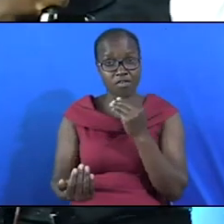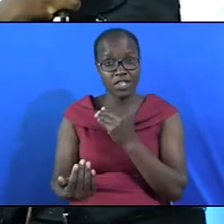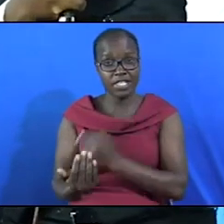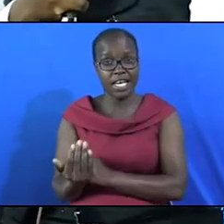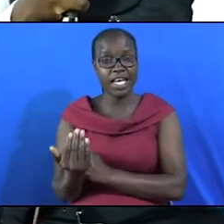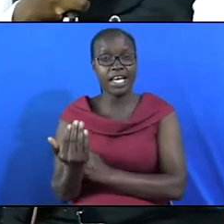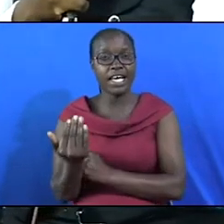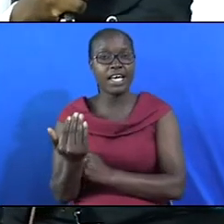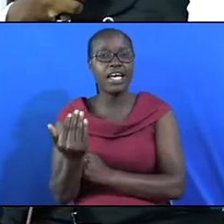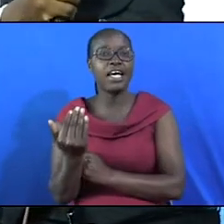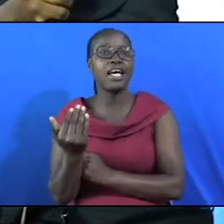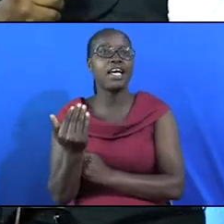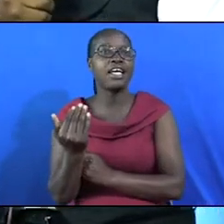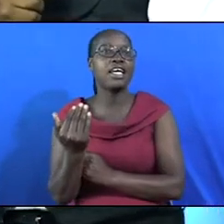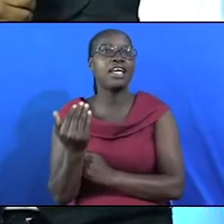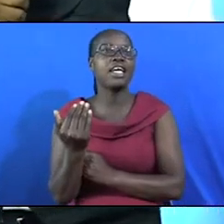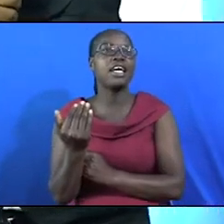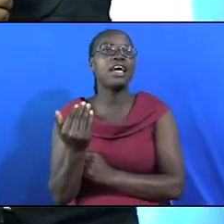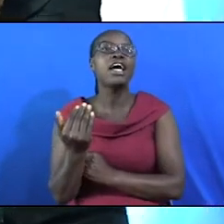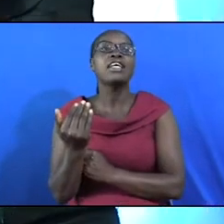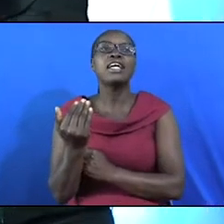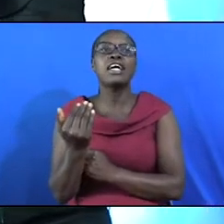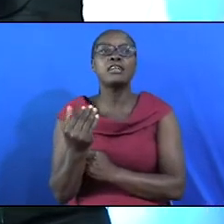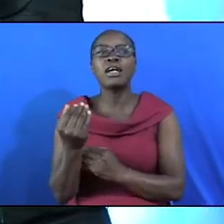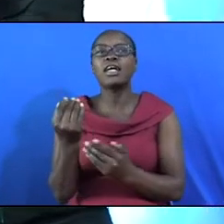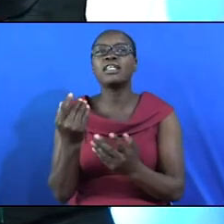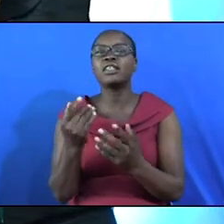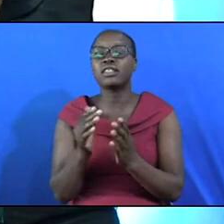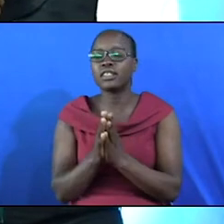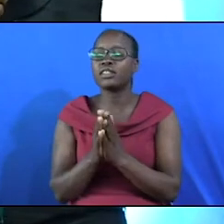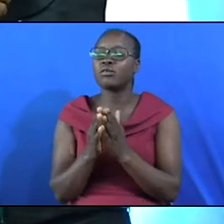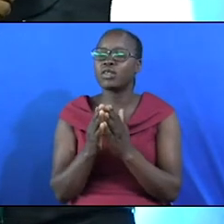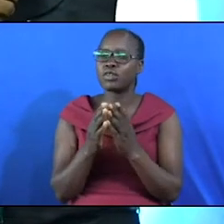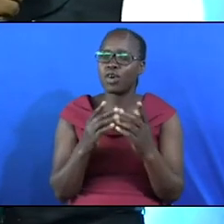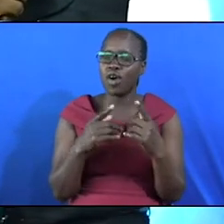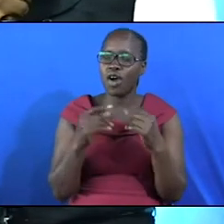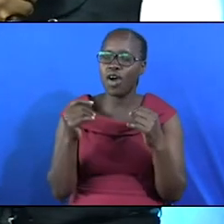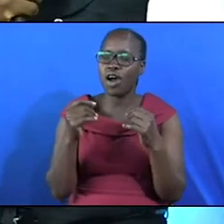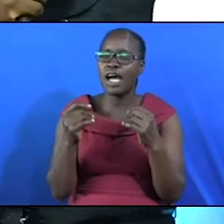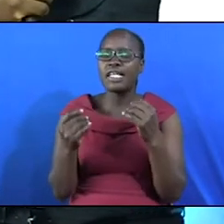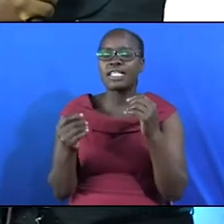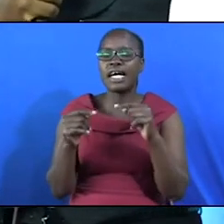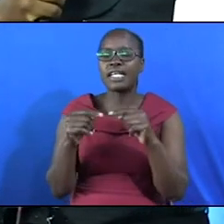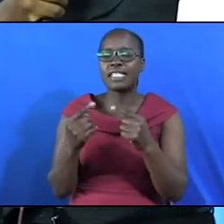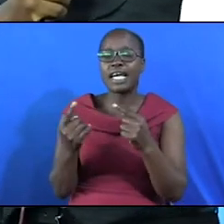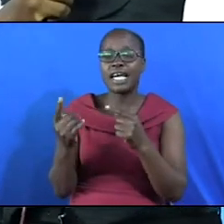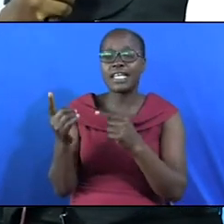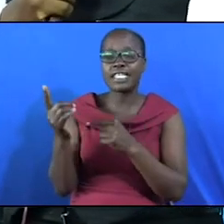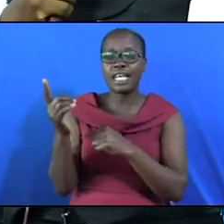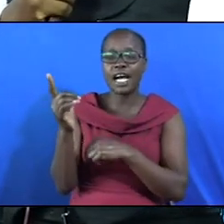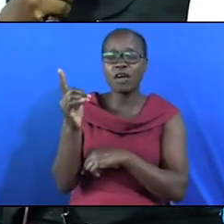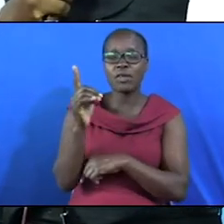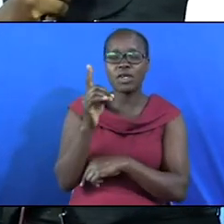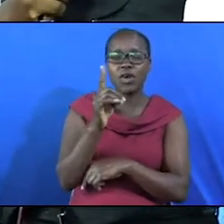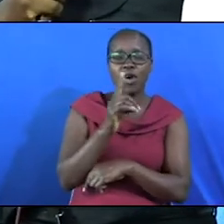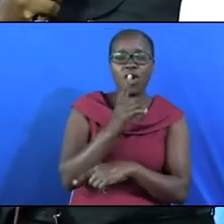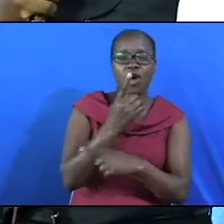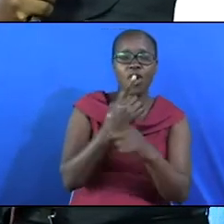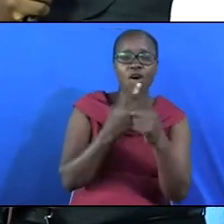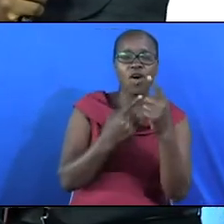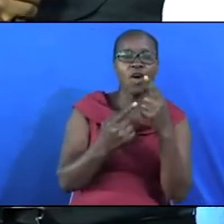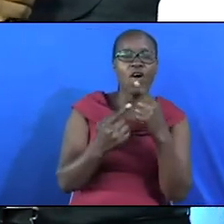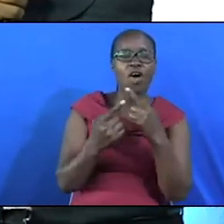breaking of the day. The night is almost gone, the day is